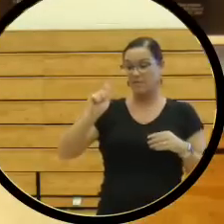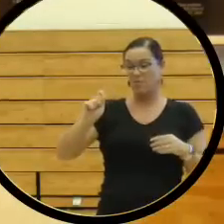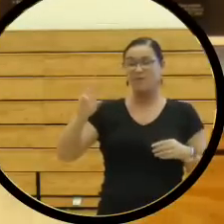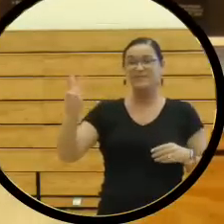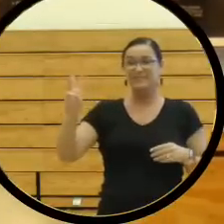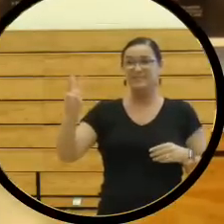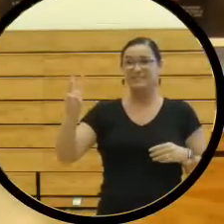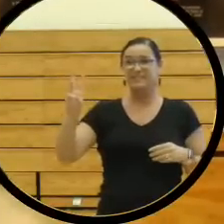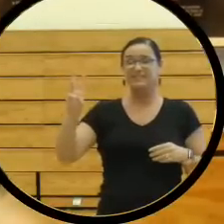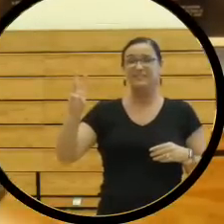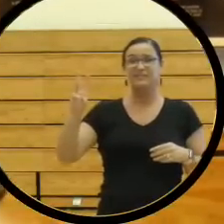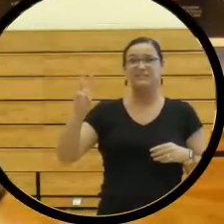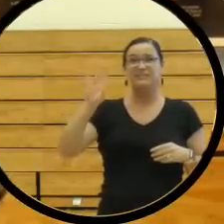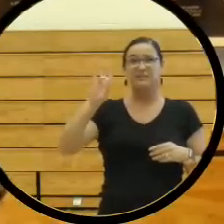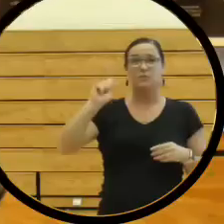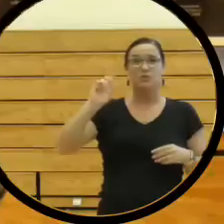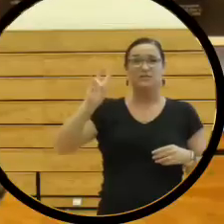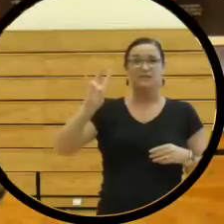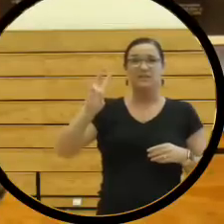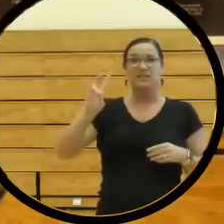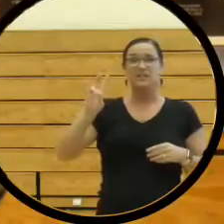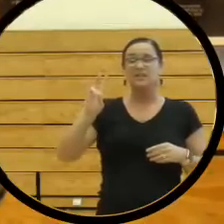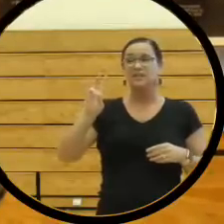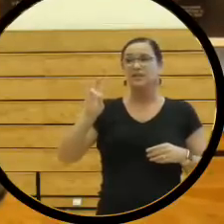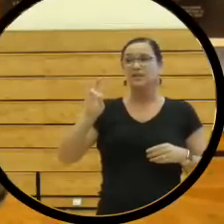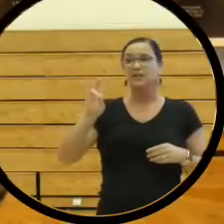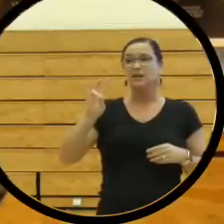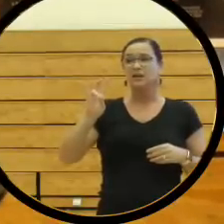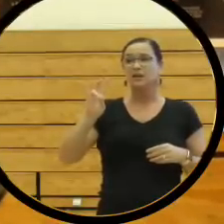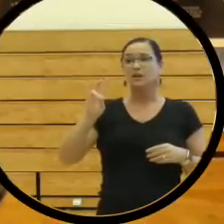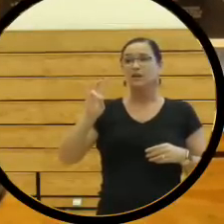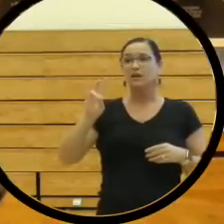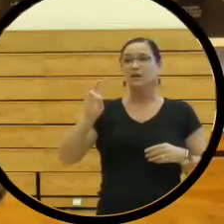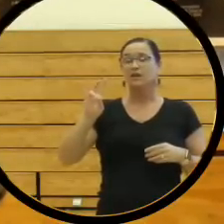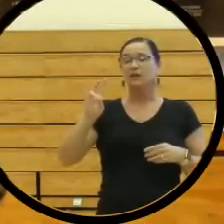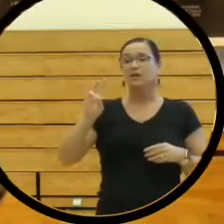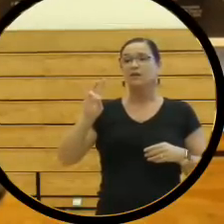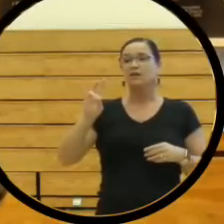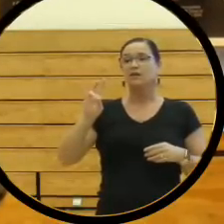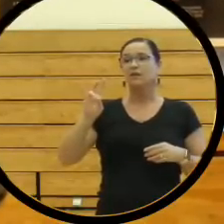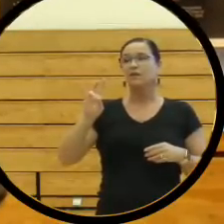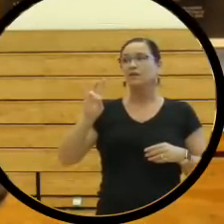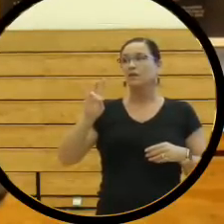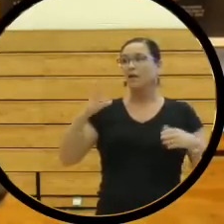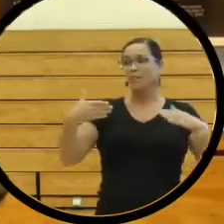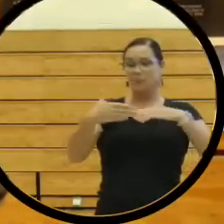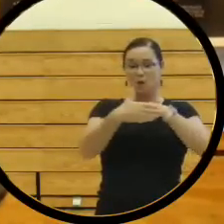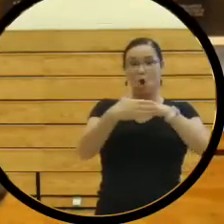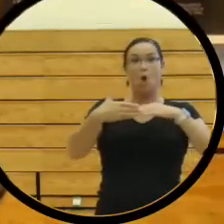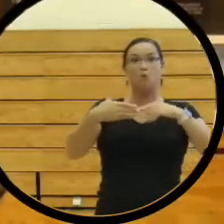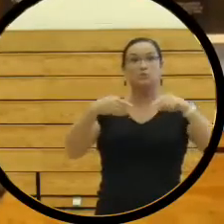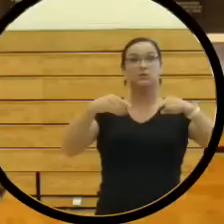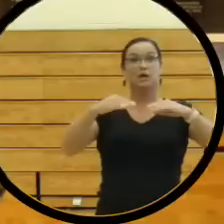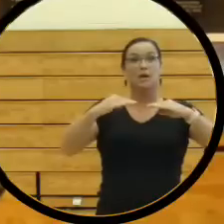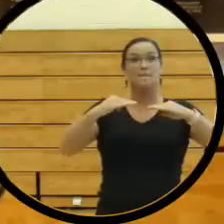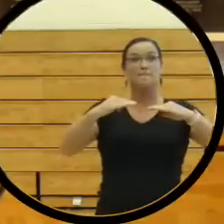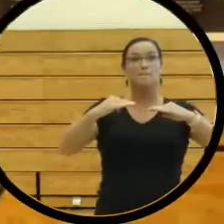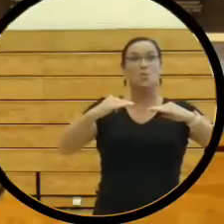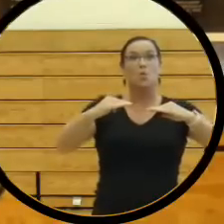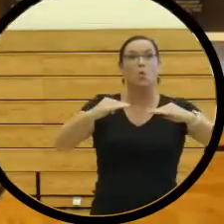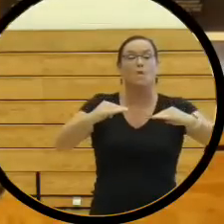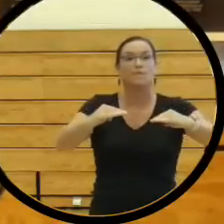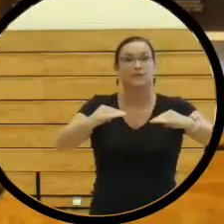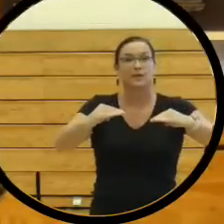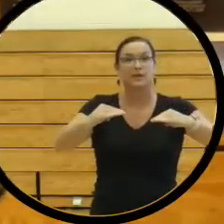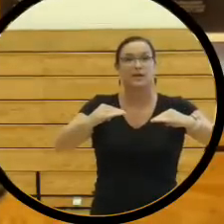7.6, 7.7, something like that, the coast moved out, you know, where the Boy Scouts were at Halepe. The